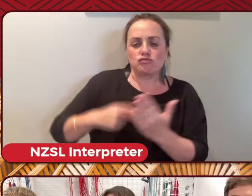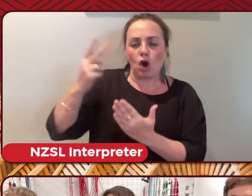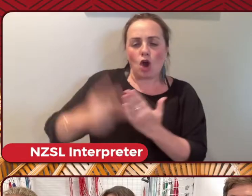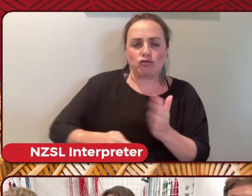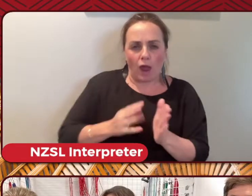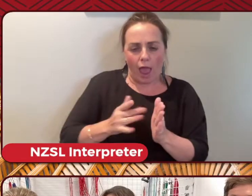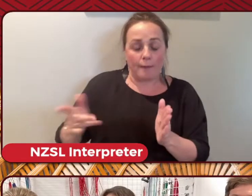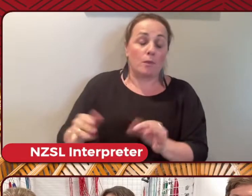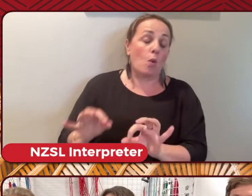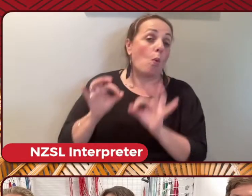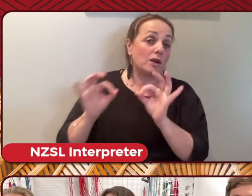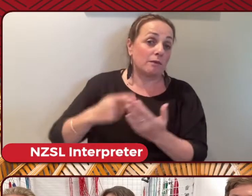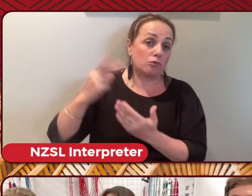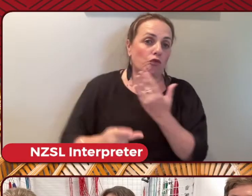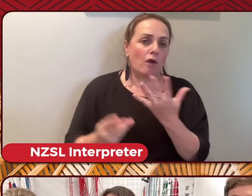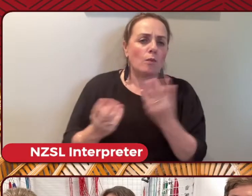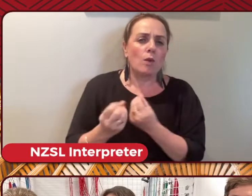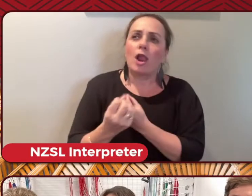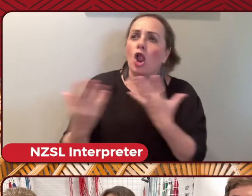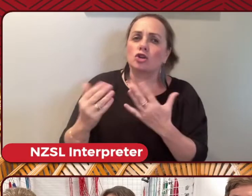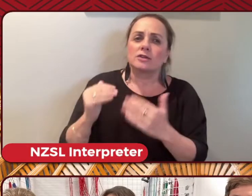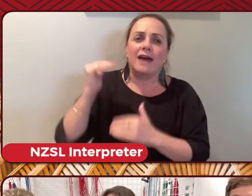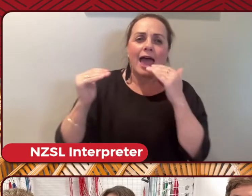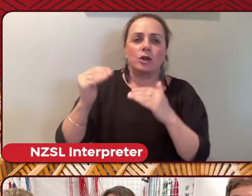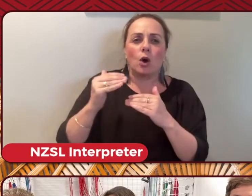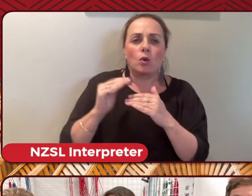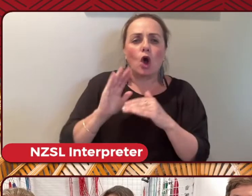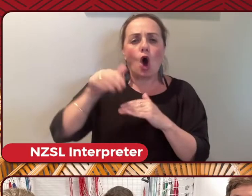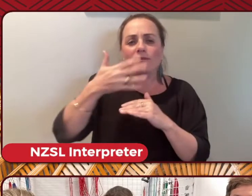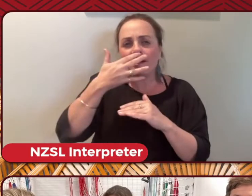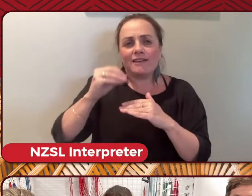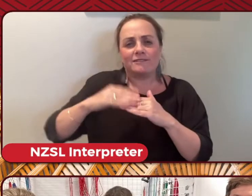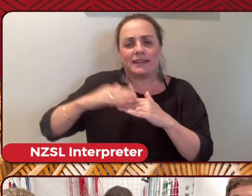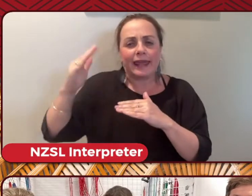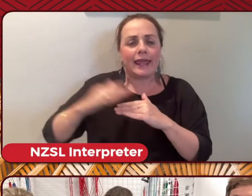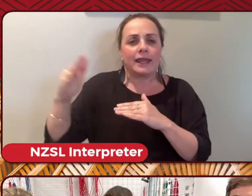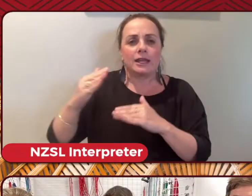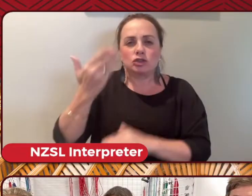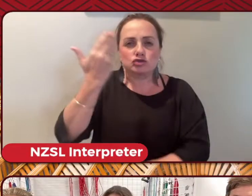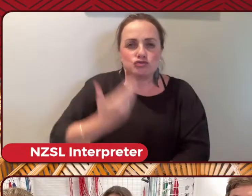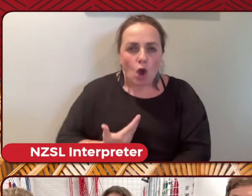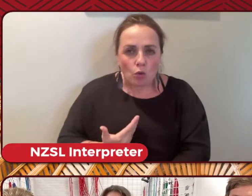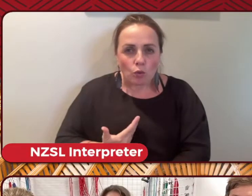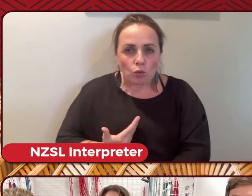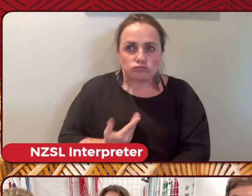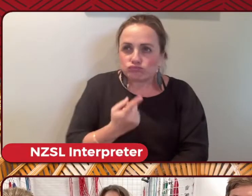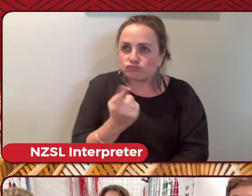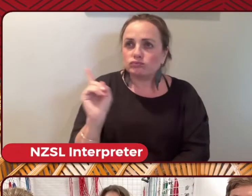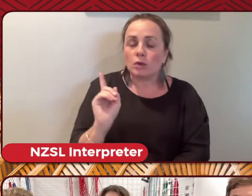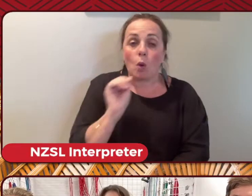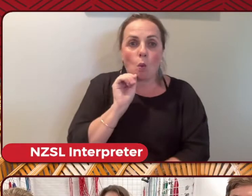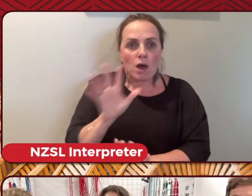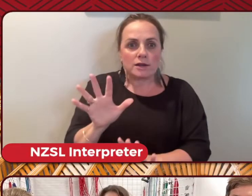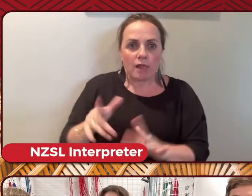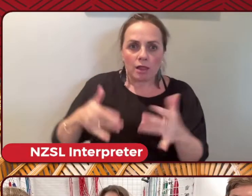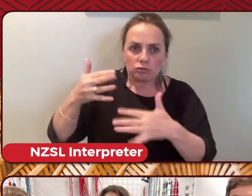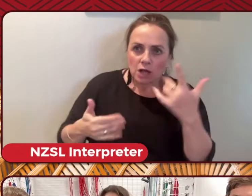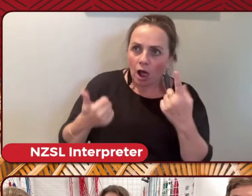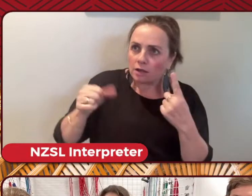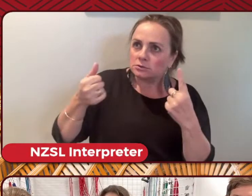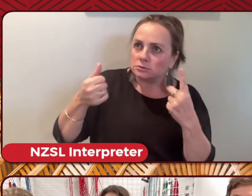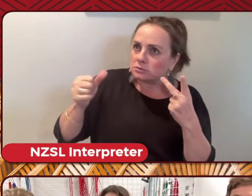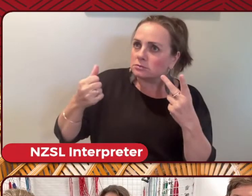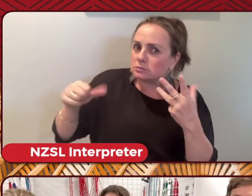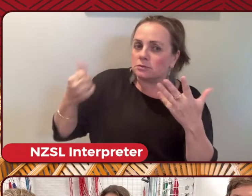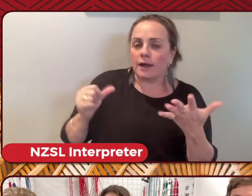with many adults over 50 that had had a stroke, and we were getting such wonderful results. And as I was sitting in